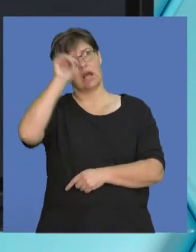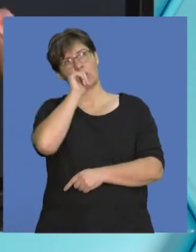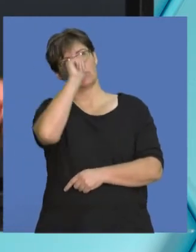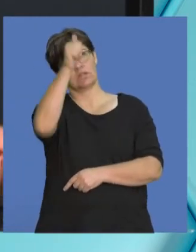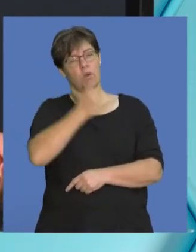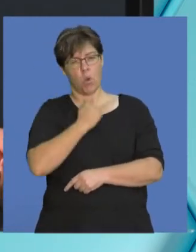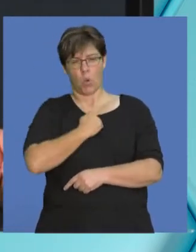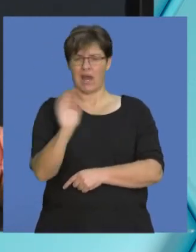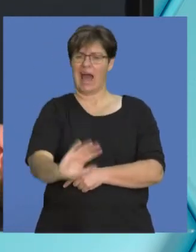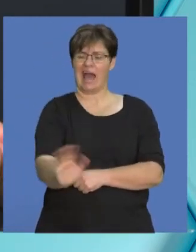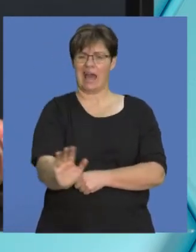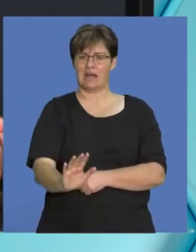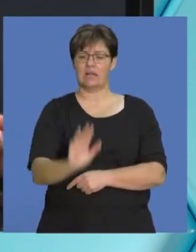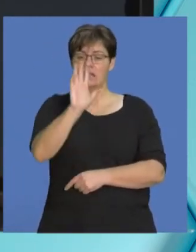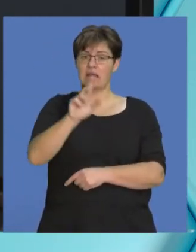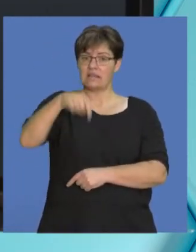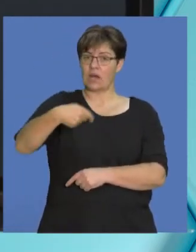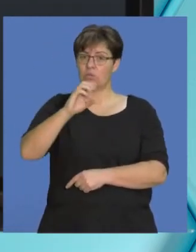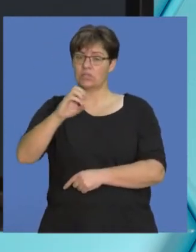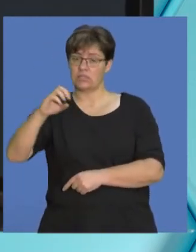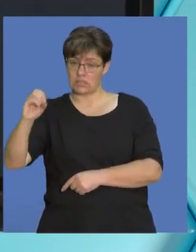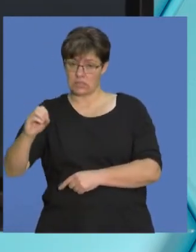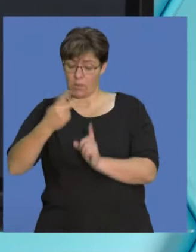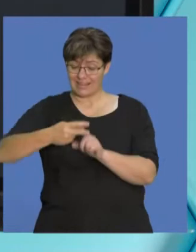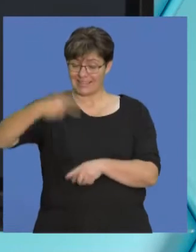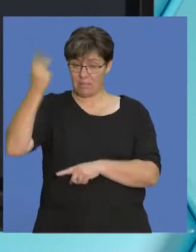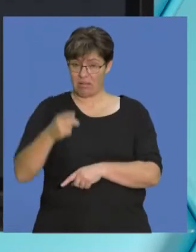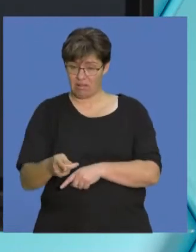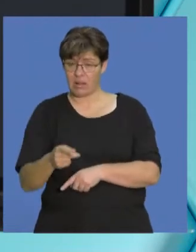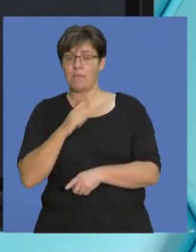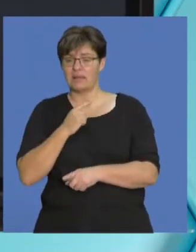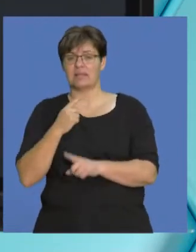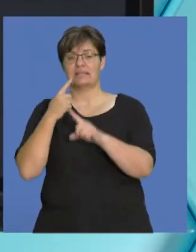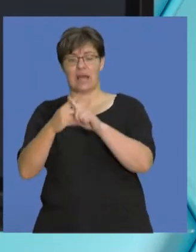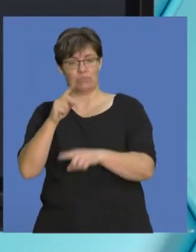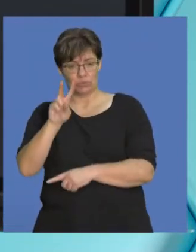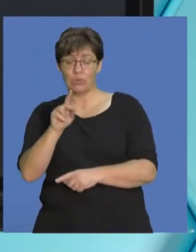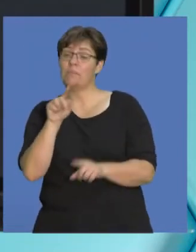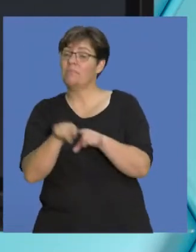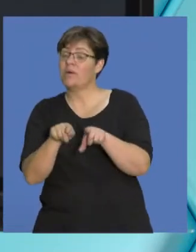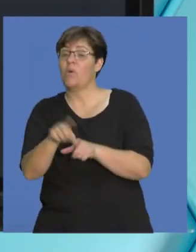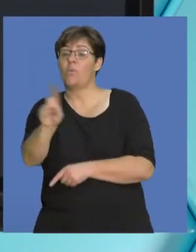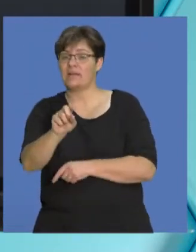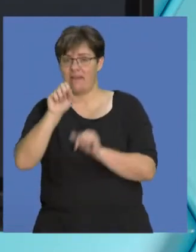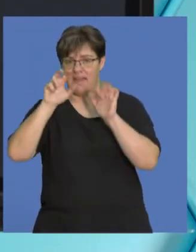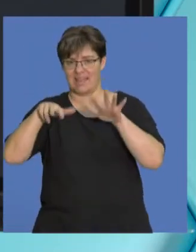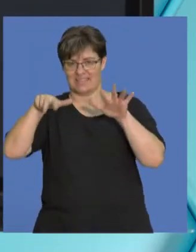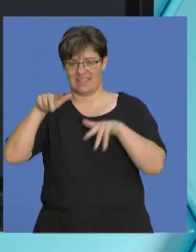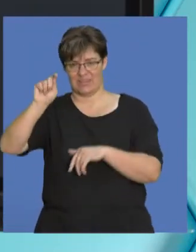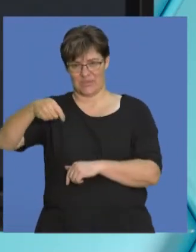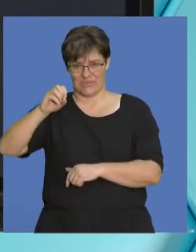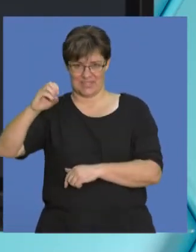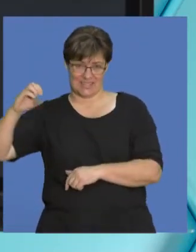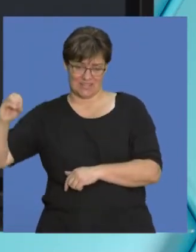So it was 9,000. For it to double, it means it must be 18,000. And then you want to find how long will